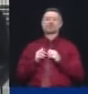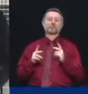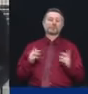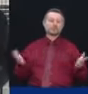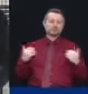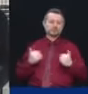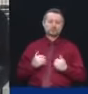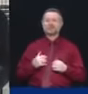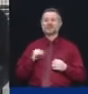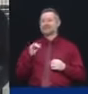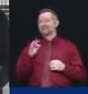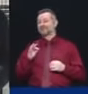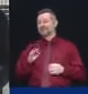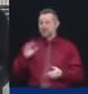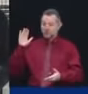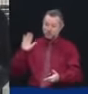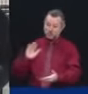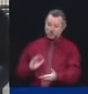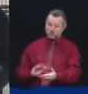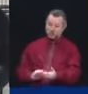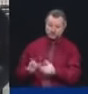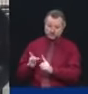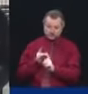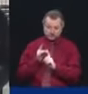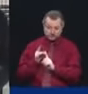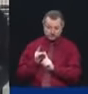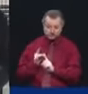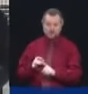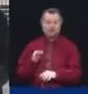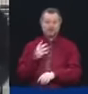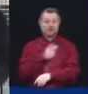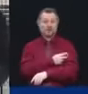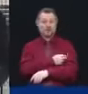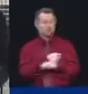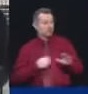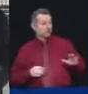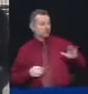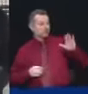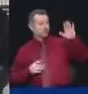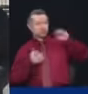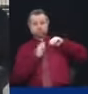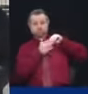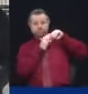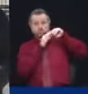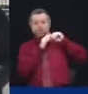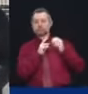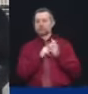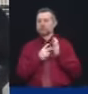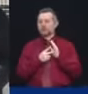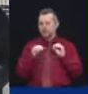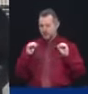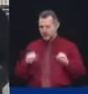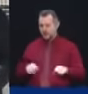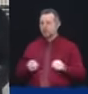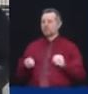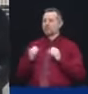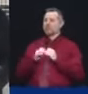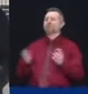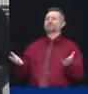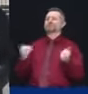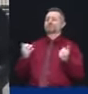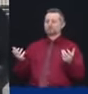positivity going down, we keep the vaccination rate going up, you're going to see more and more economic